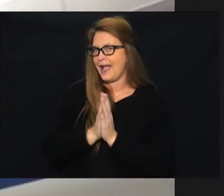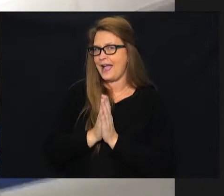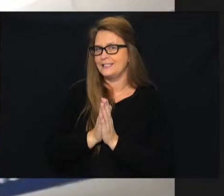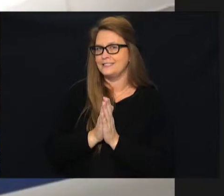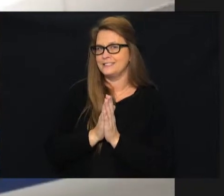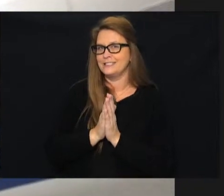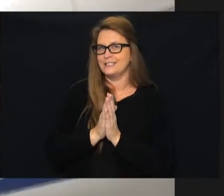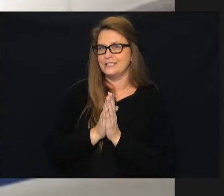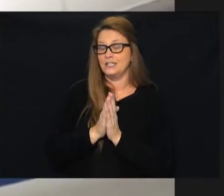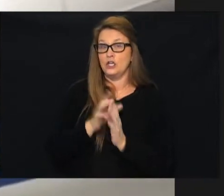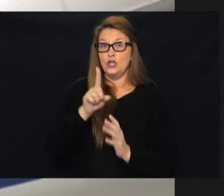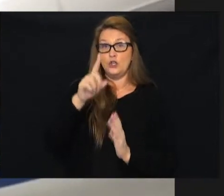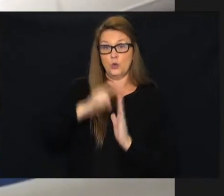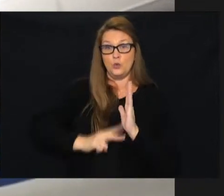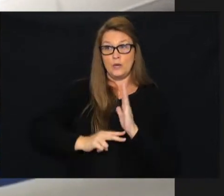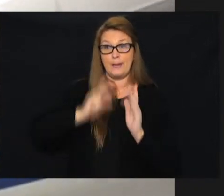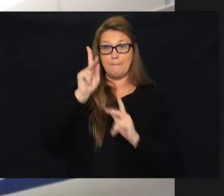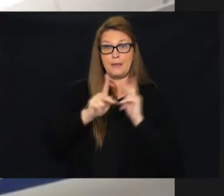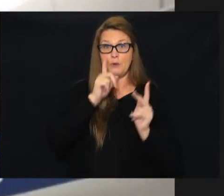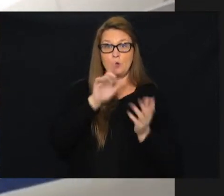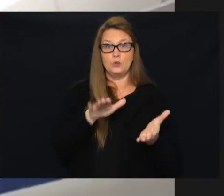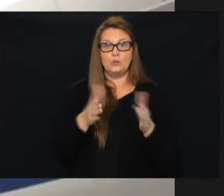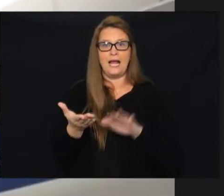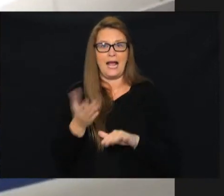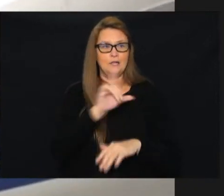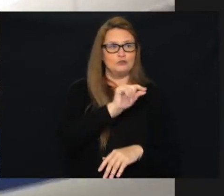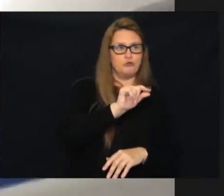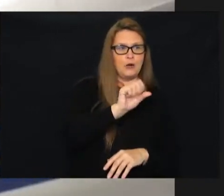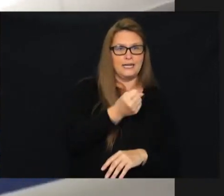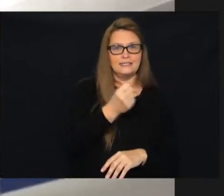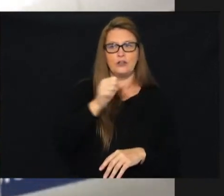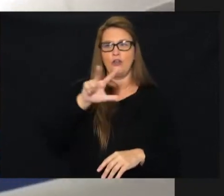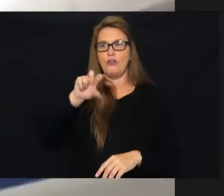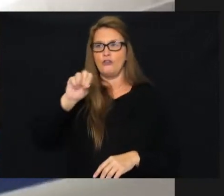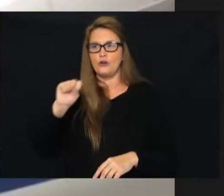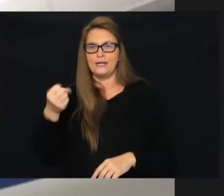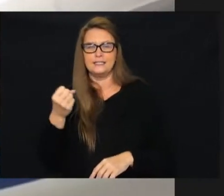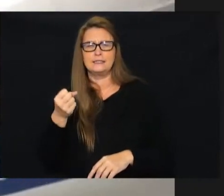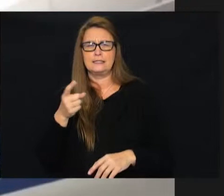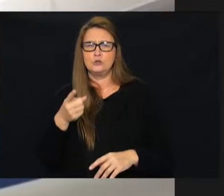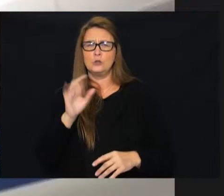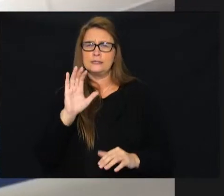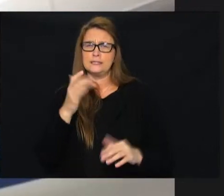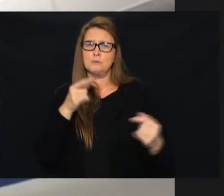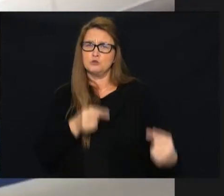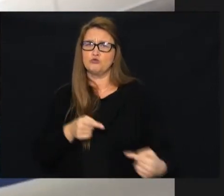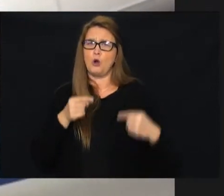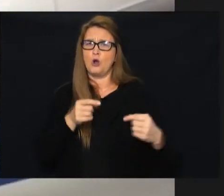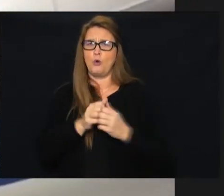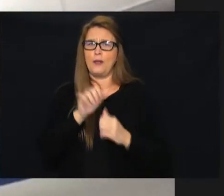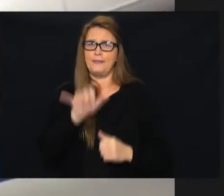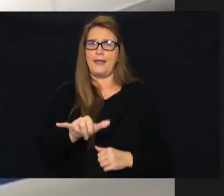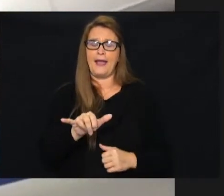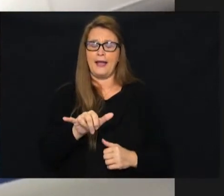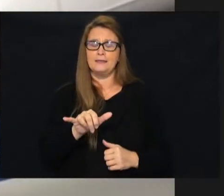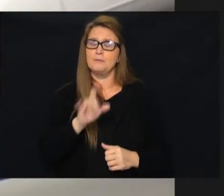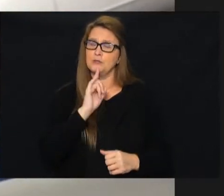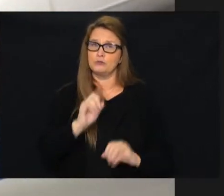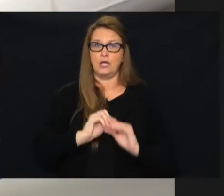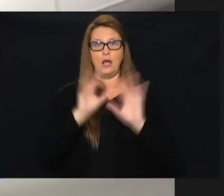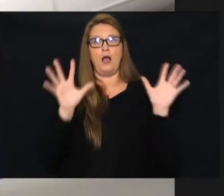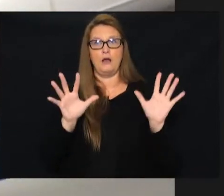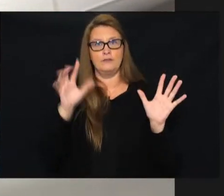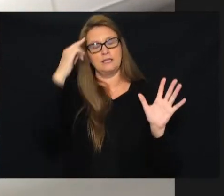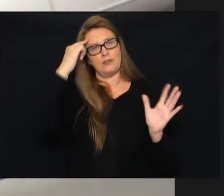read somebody who died in their 20s or 30s, you choke up and you have a very difficult time, as I think anyone would, talking